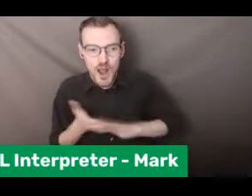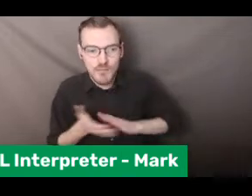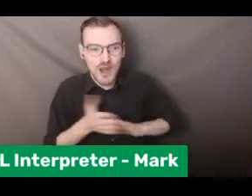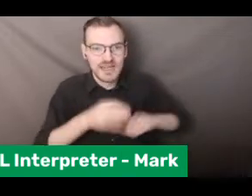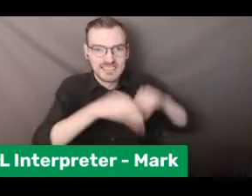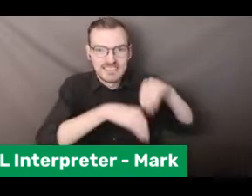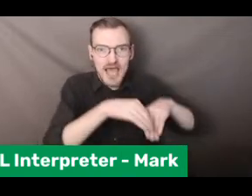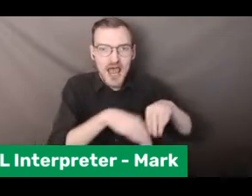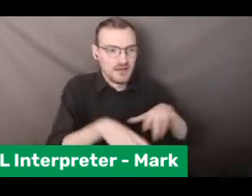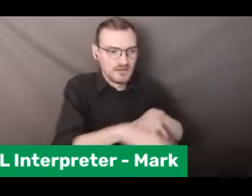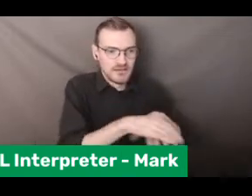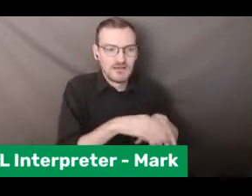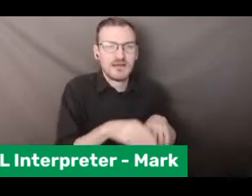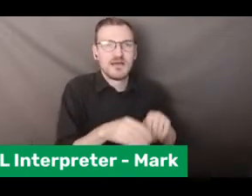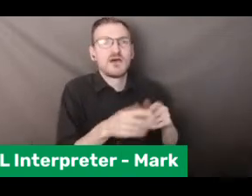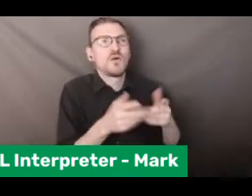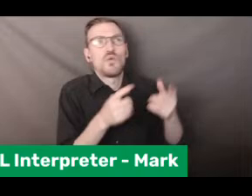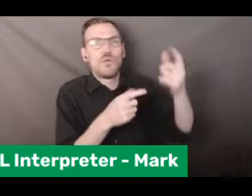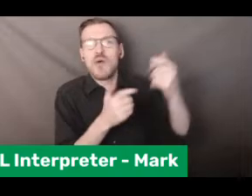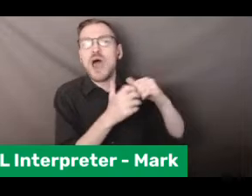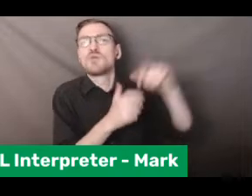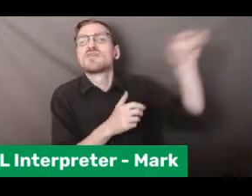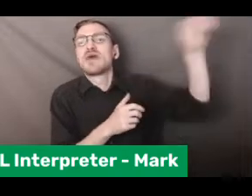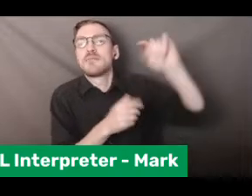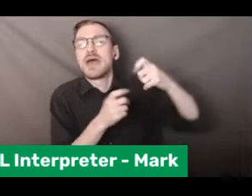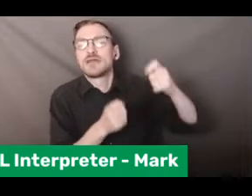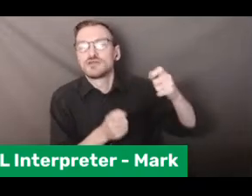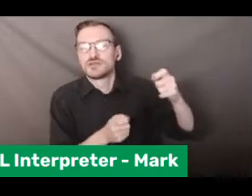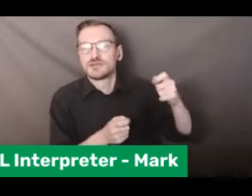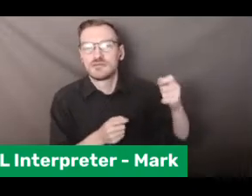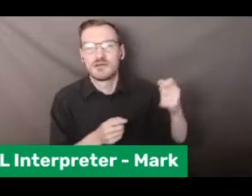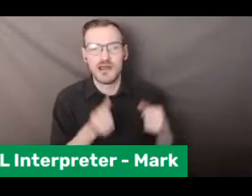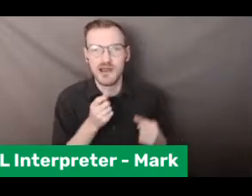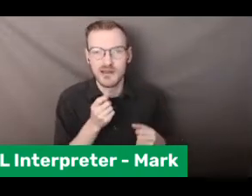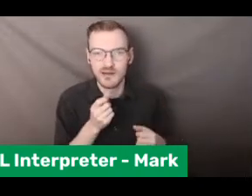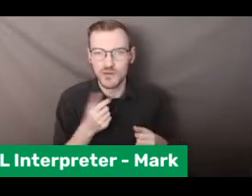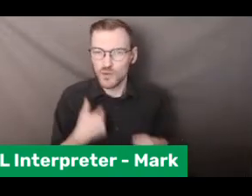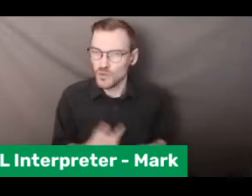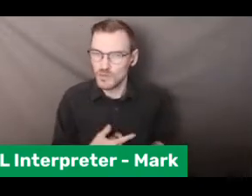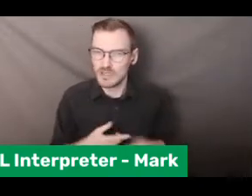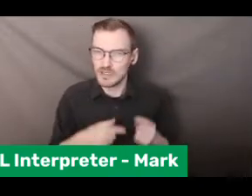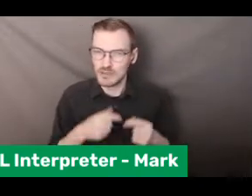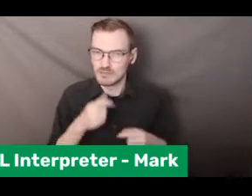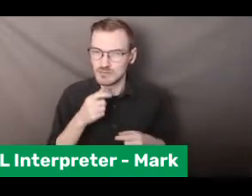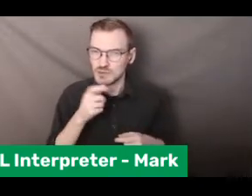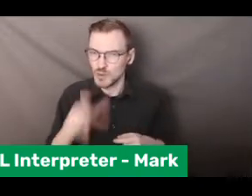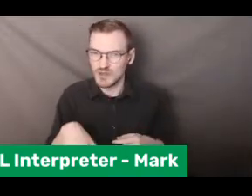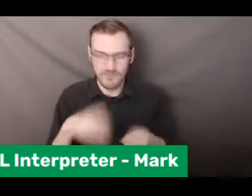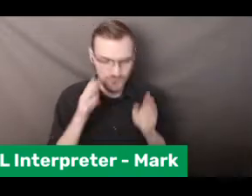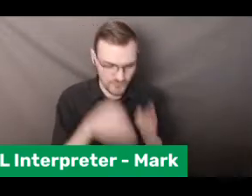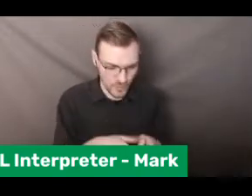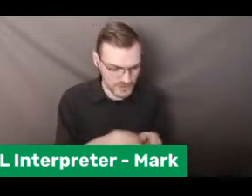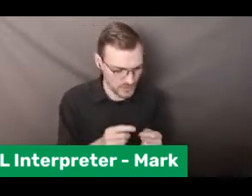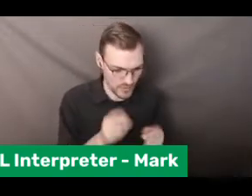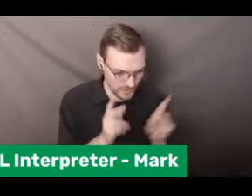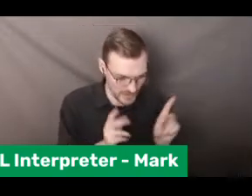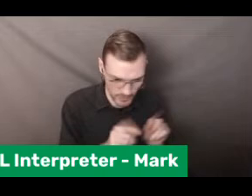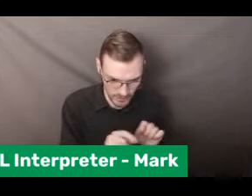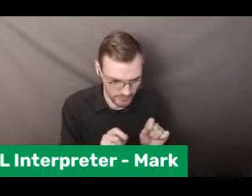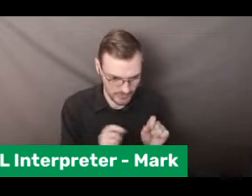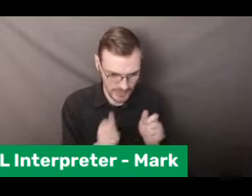things, as opposed to what can we do to fix people? How do we repair the systems? How do we restore